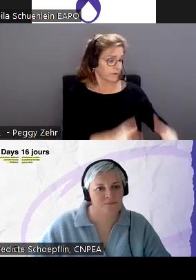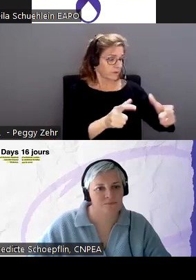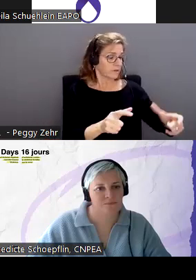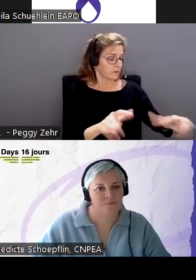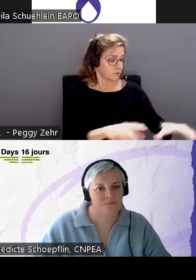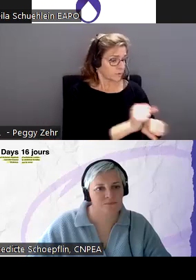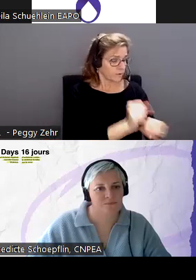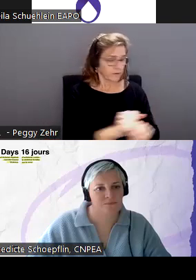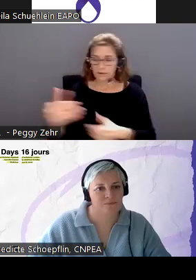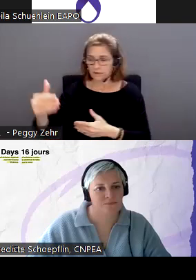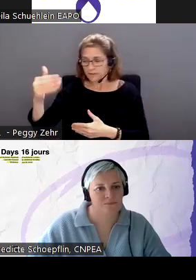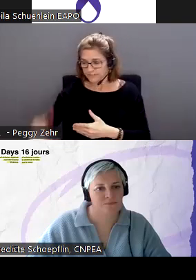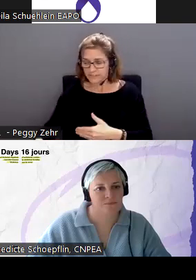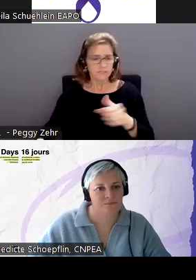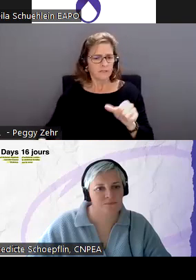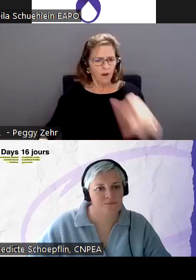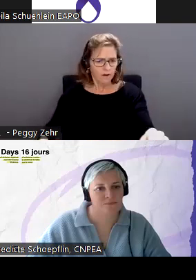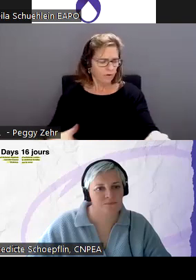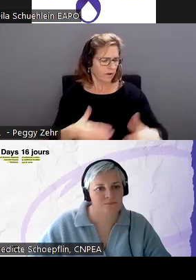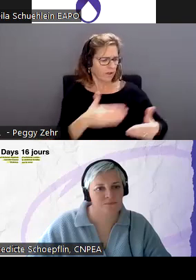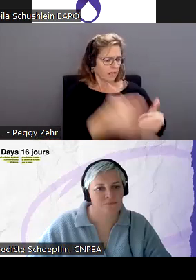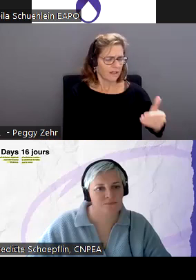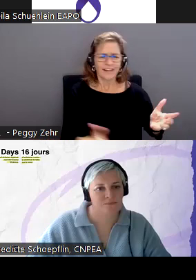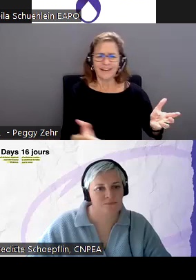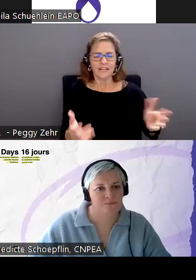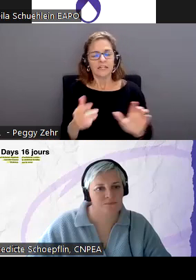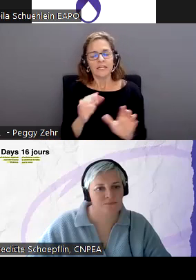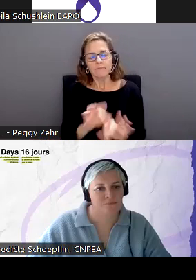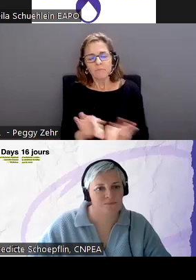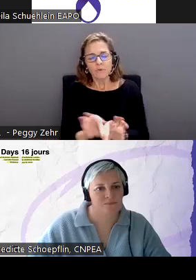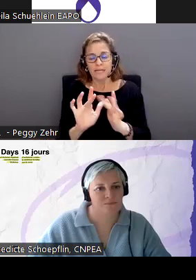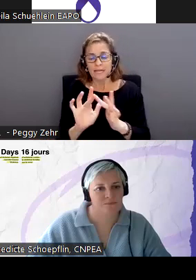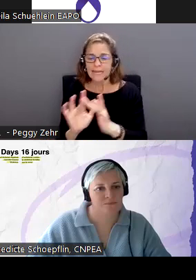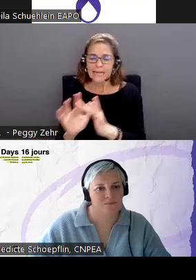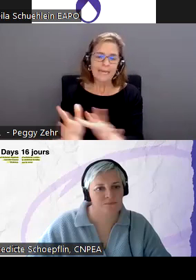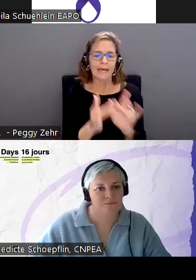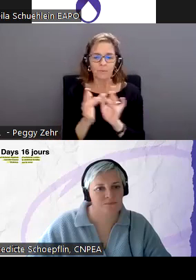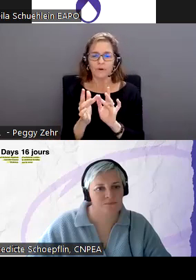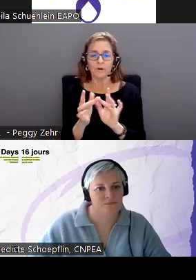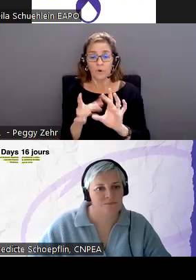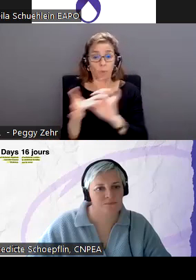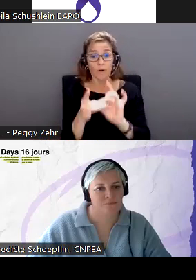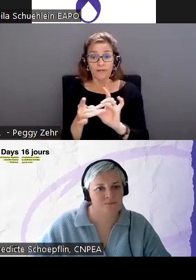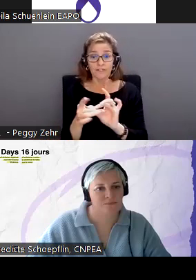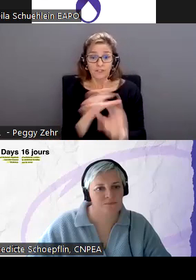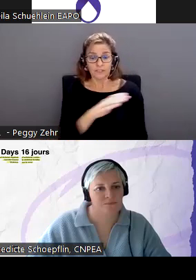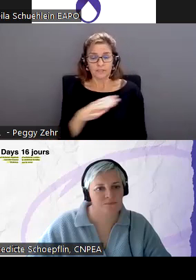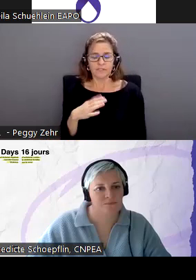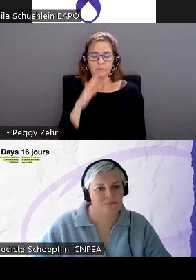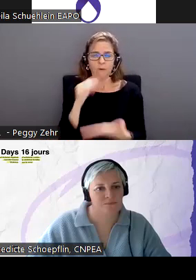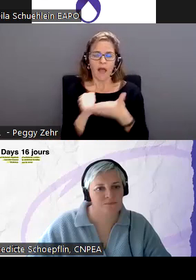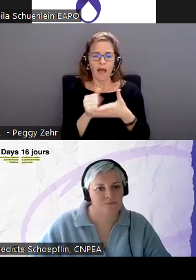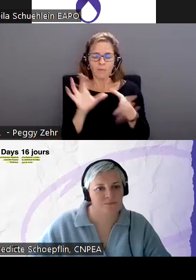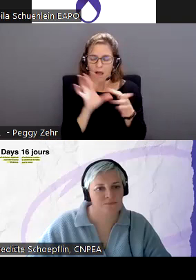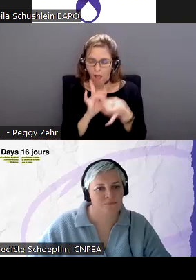collectively, I really think that networks, coordination, committees can help us do that. And then